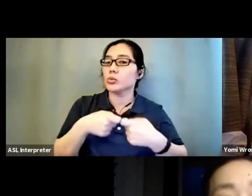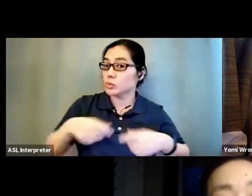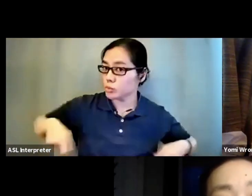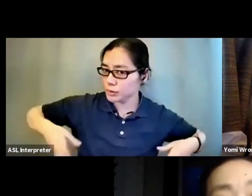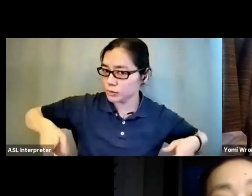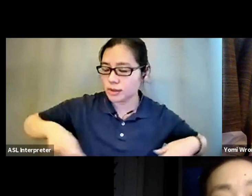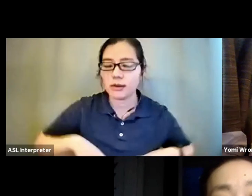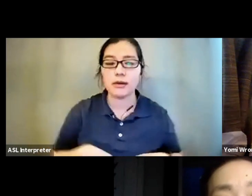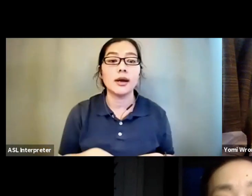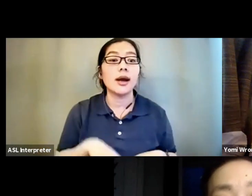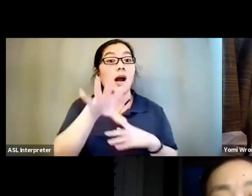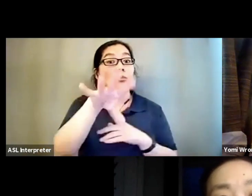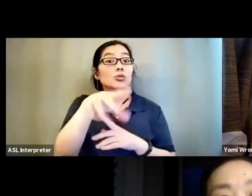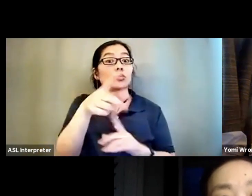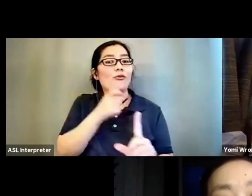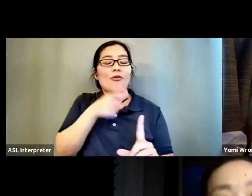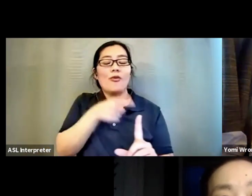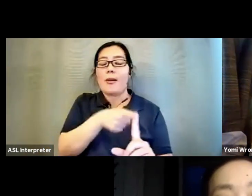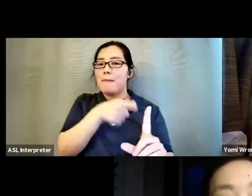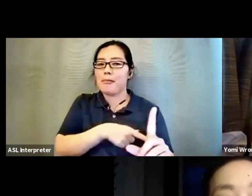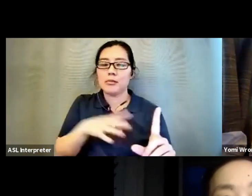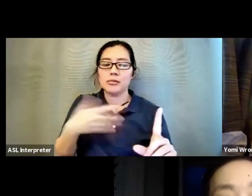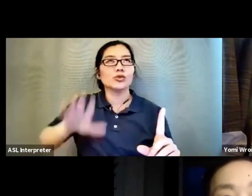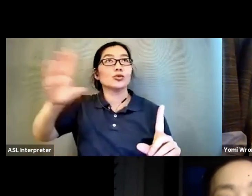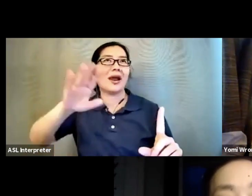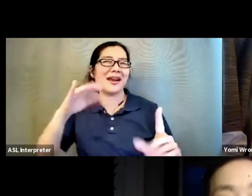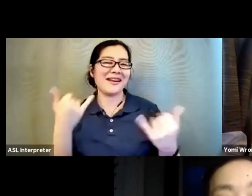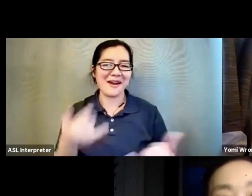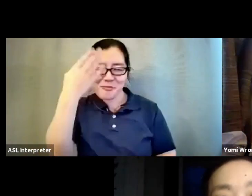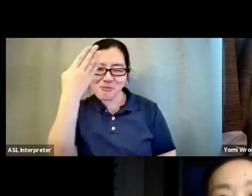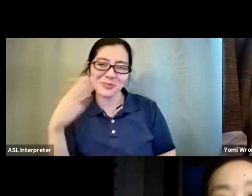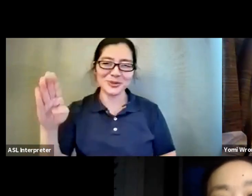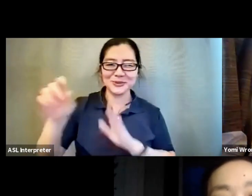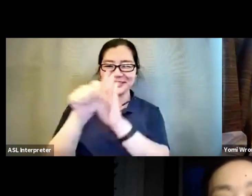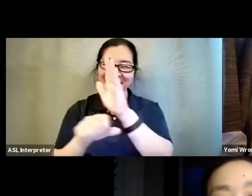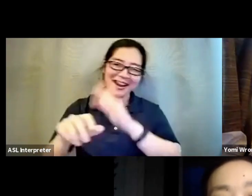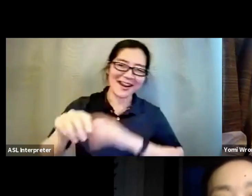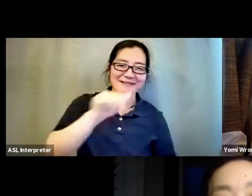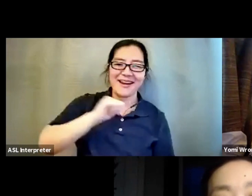in from the great, now blue state of Arizona.